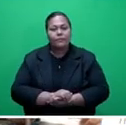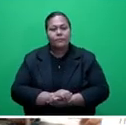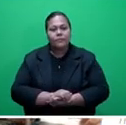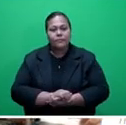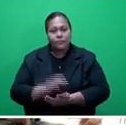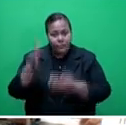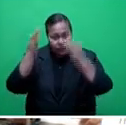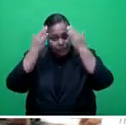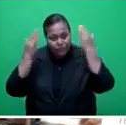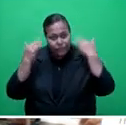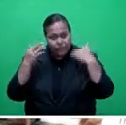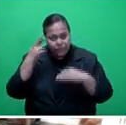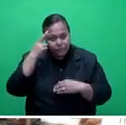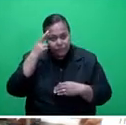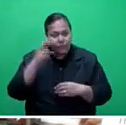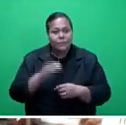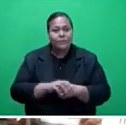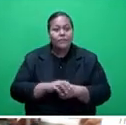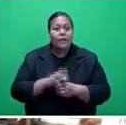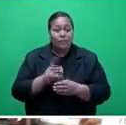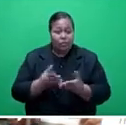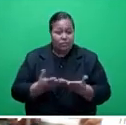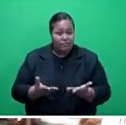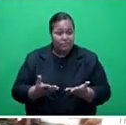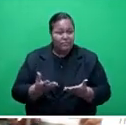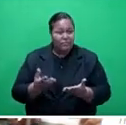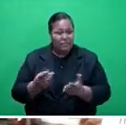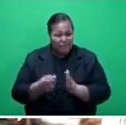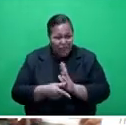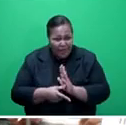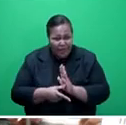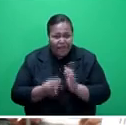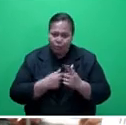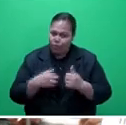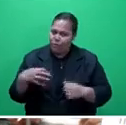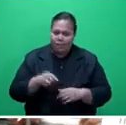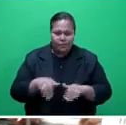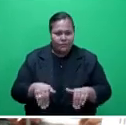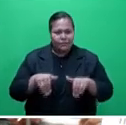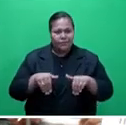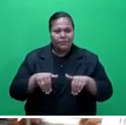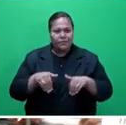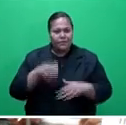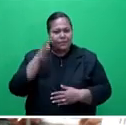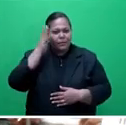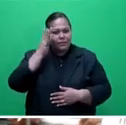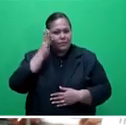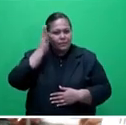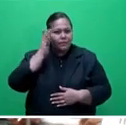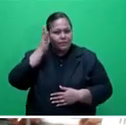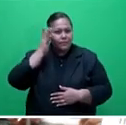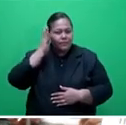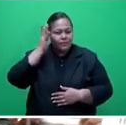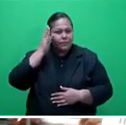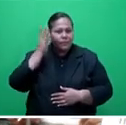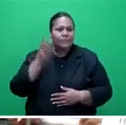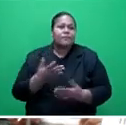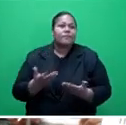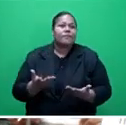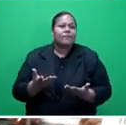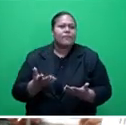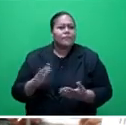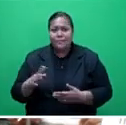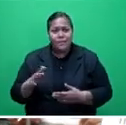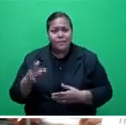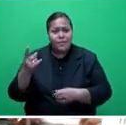Mr. Speaker, sir, for a moment, we must take a breather and think. Maybe it's